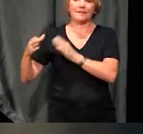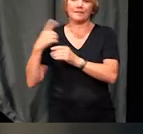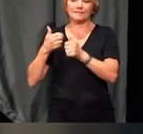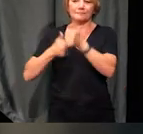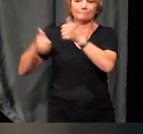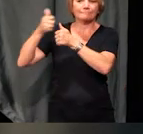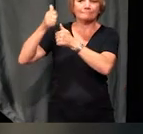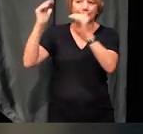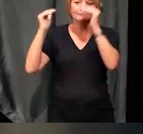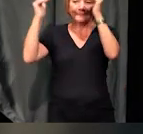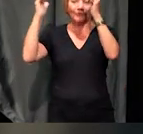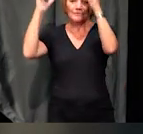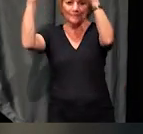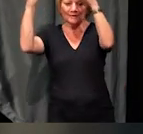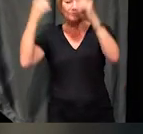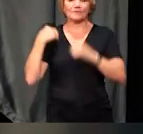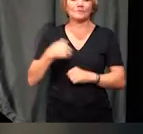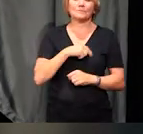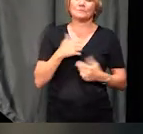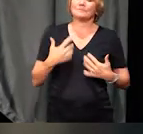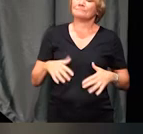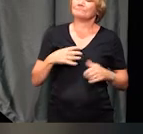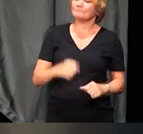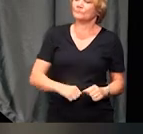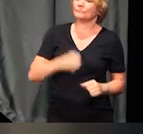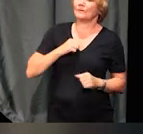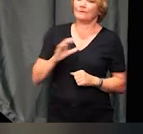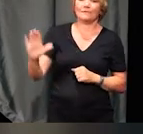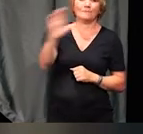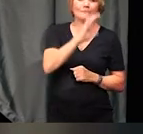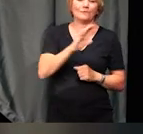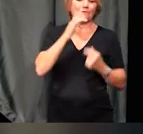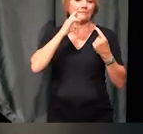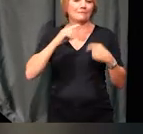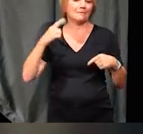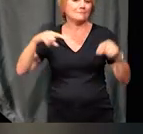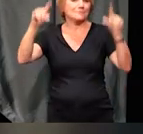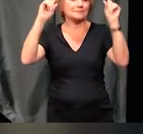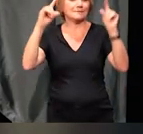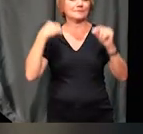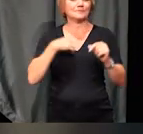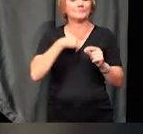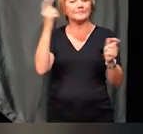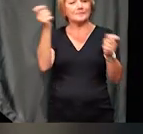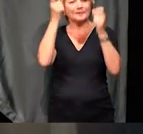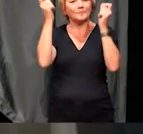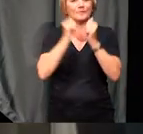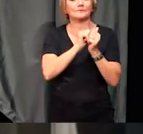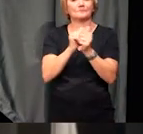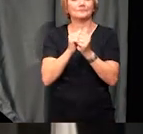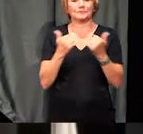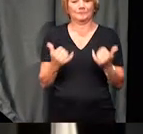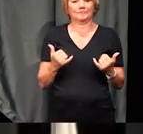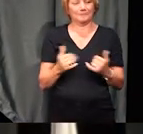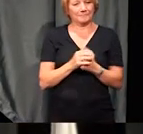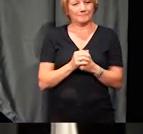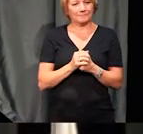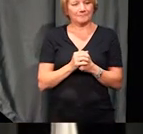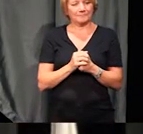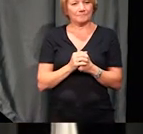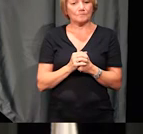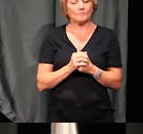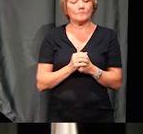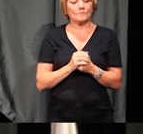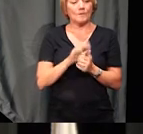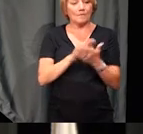Higher Education. We are so proud of your accomplishments as we celebrate with you today. Graduating